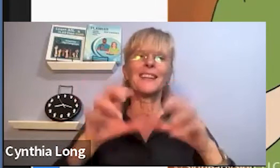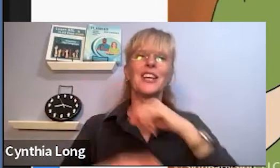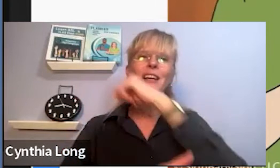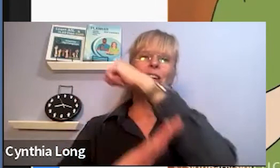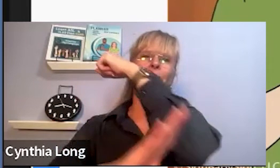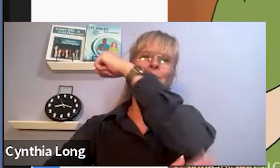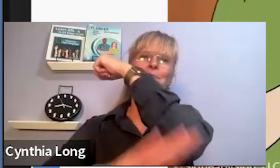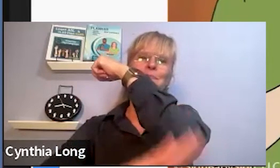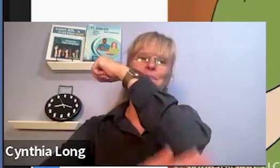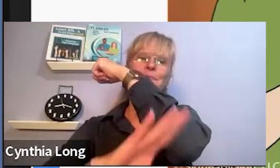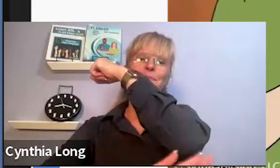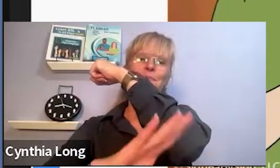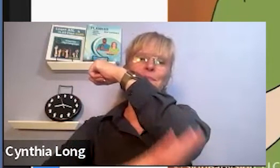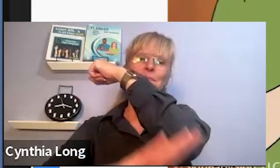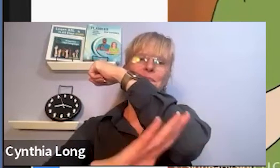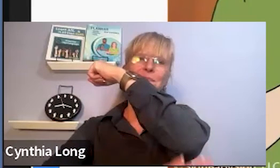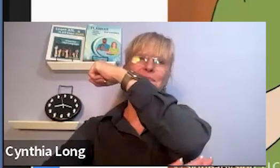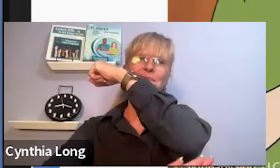is? Type that in the chat here.